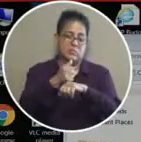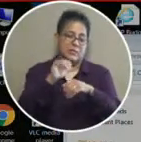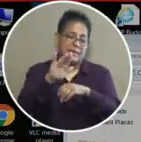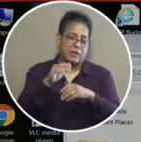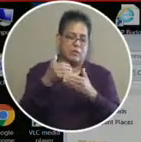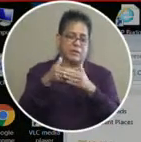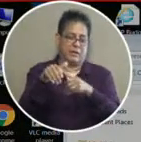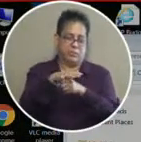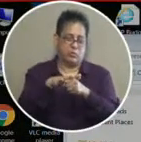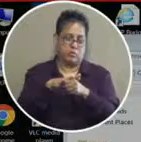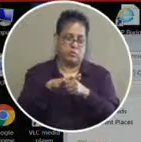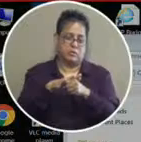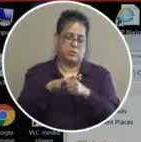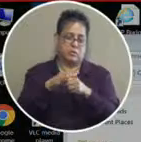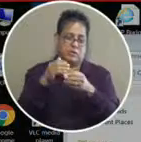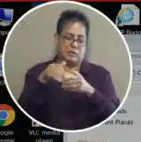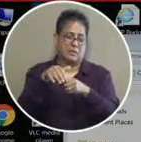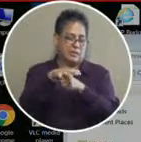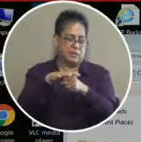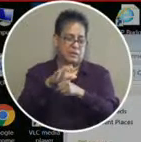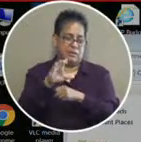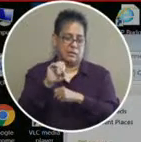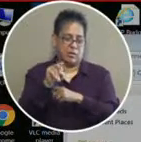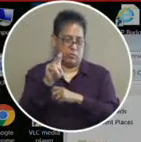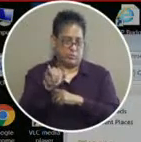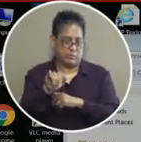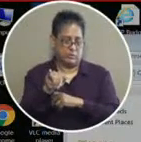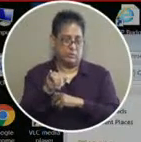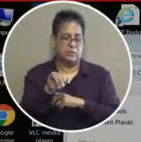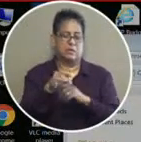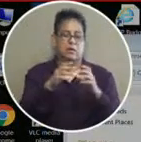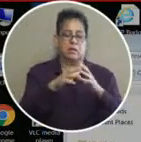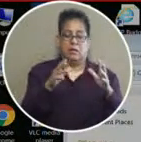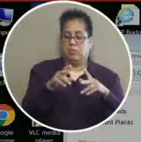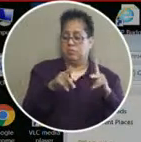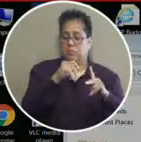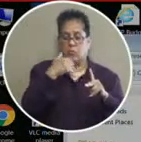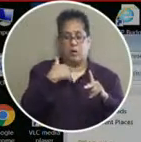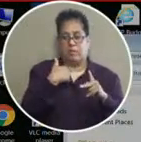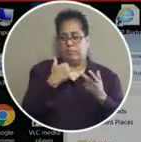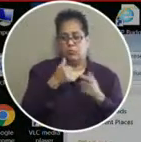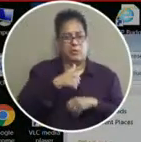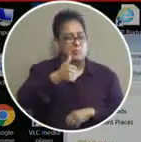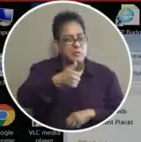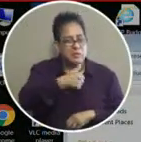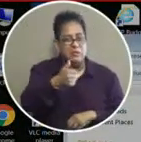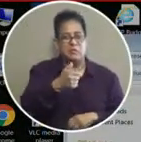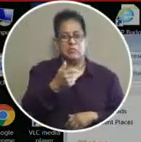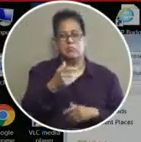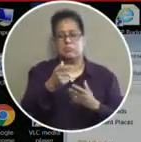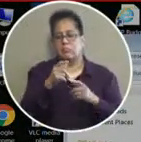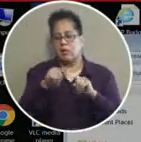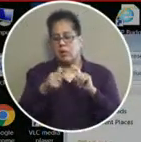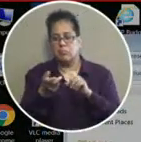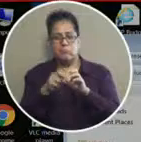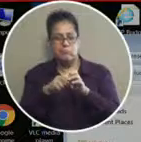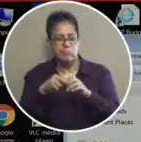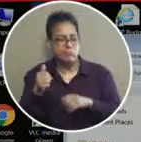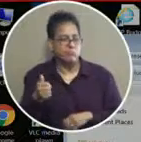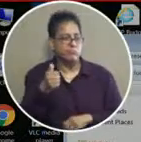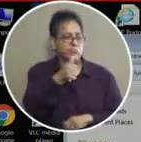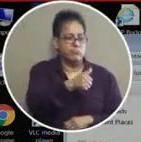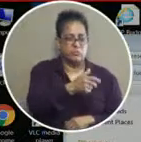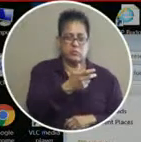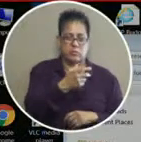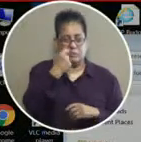neighborhoods. As we know, many of our people don't have the means to transport and go and get tested because